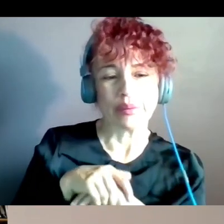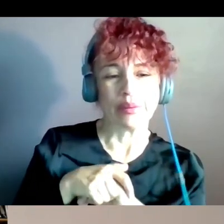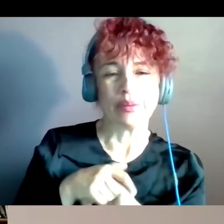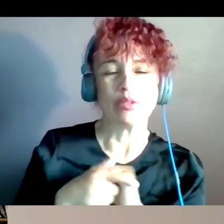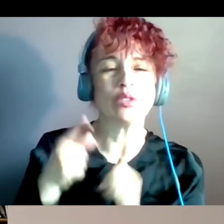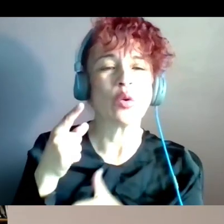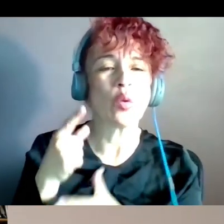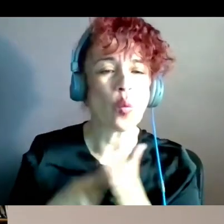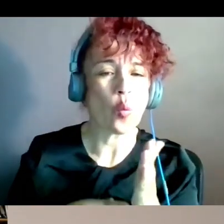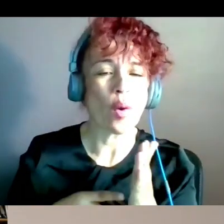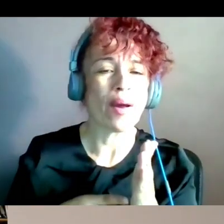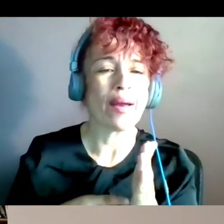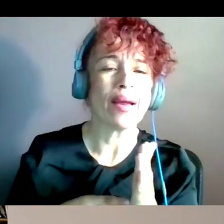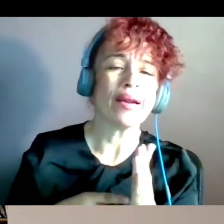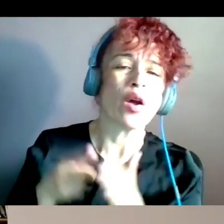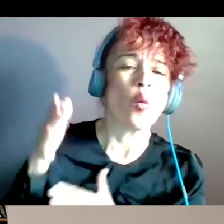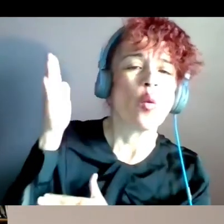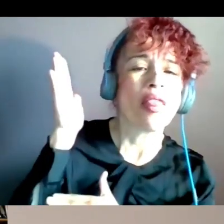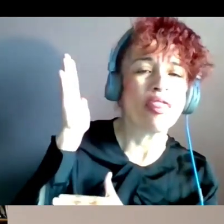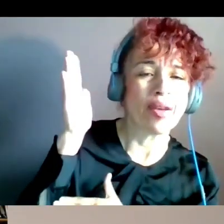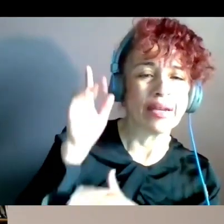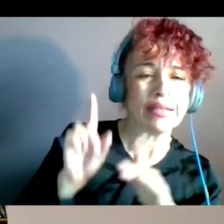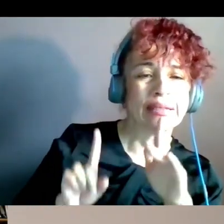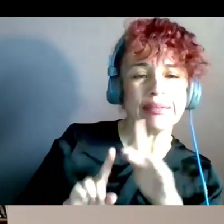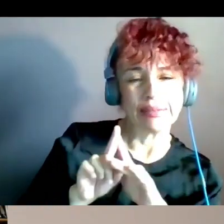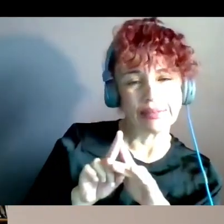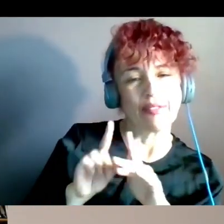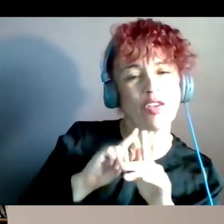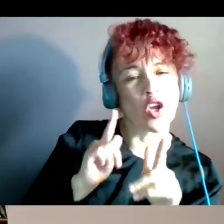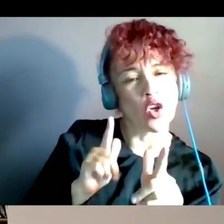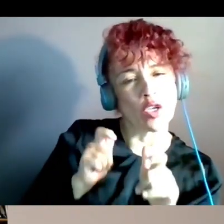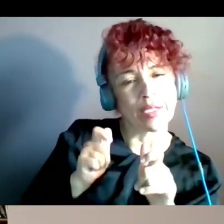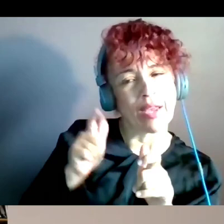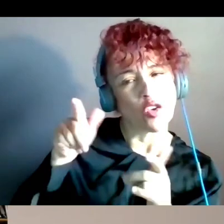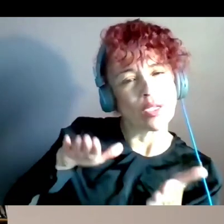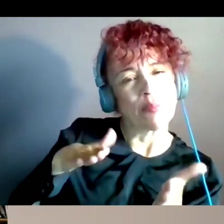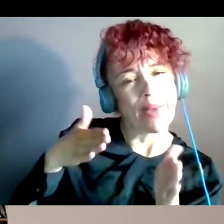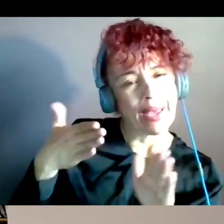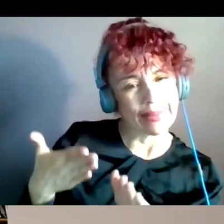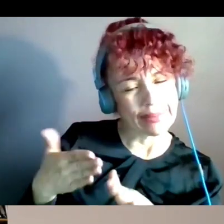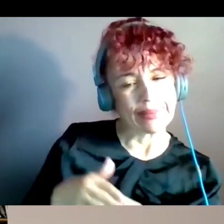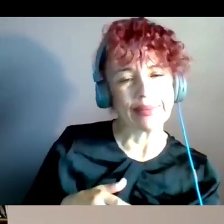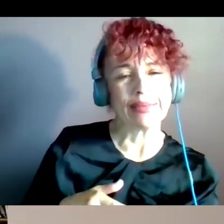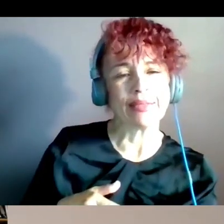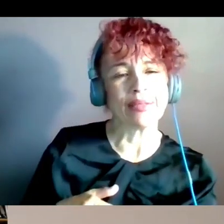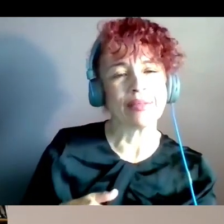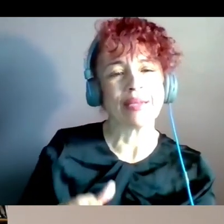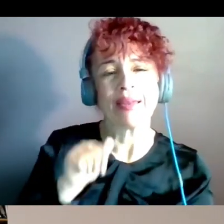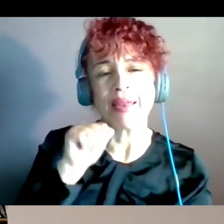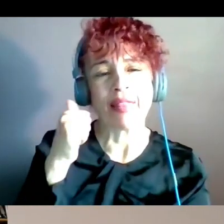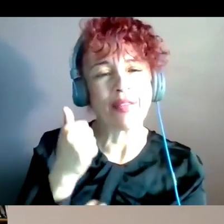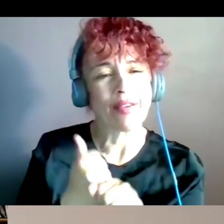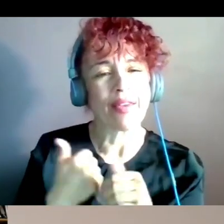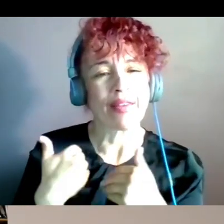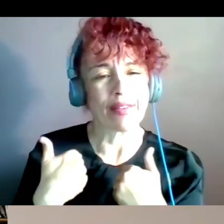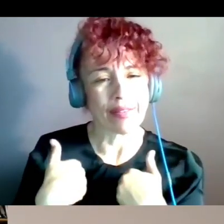what I'm carving, one of the lessons that came to me very, very quickly after he passed is that not everything has to